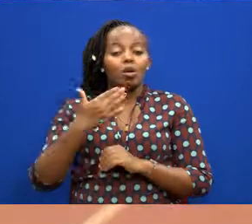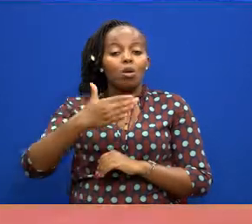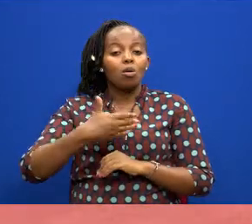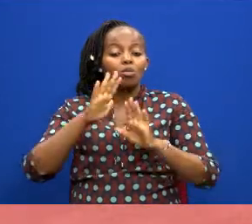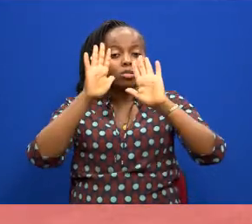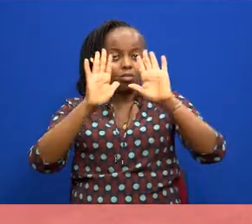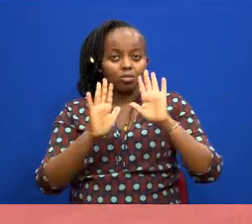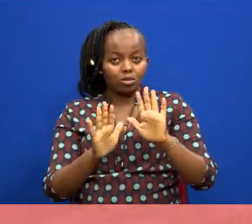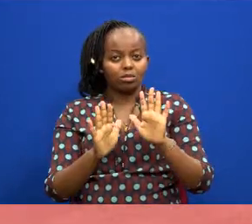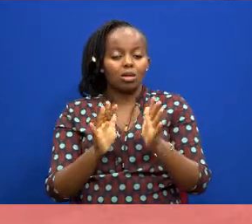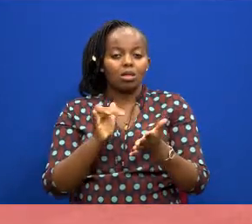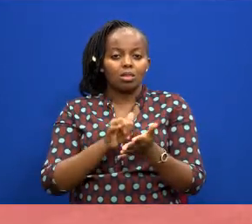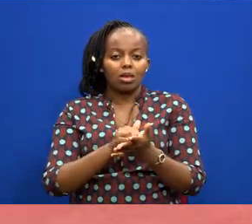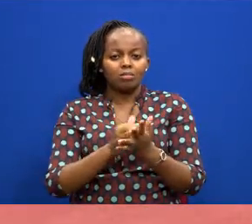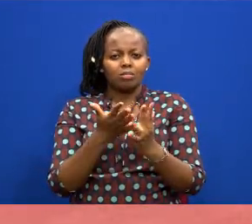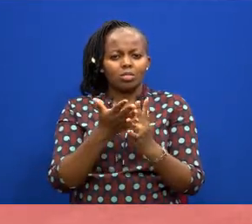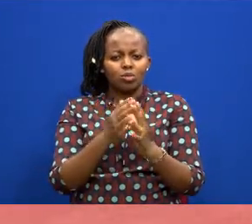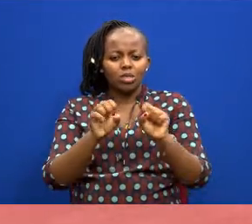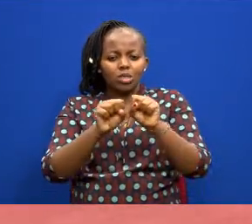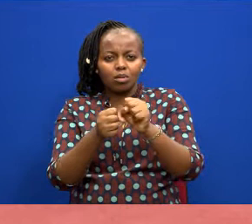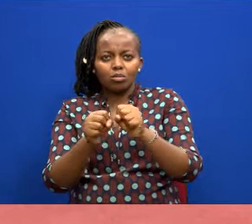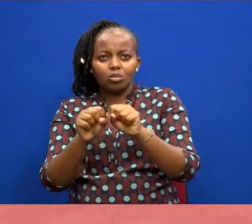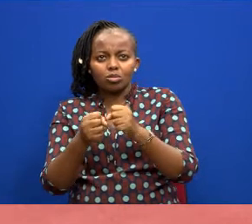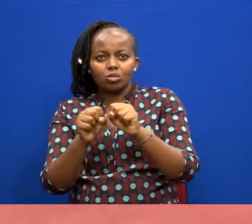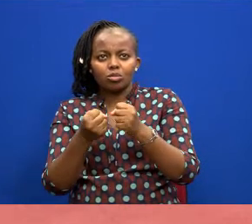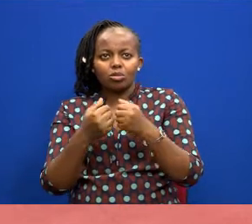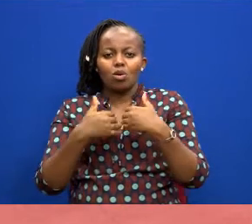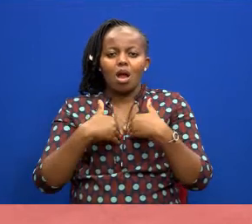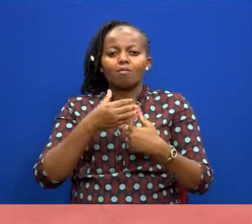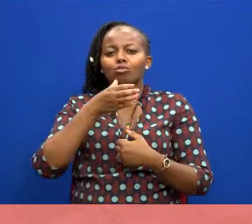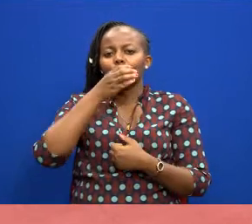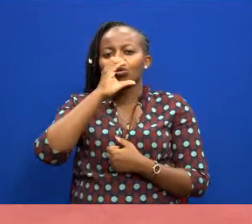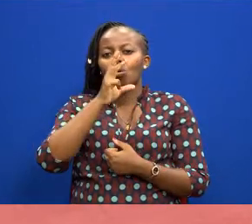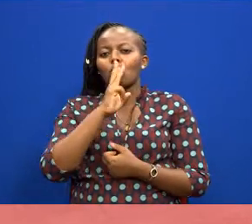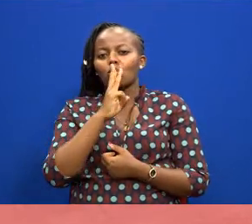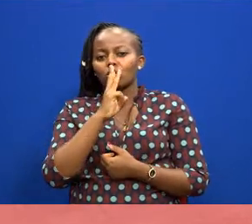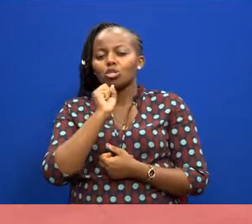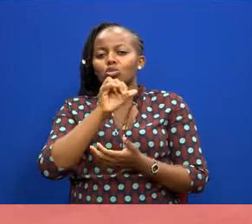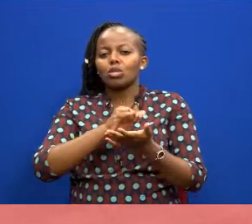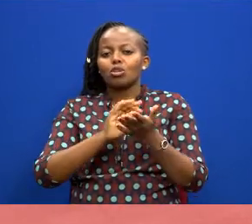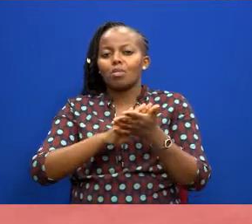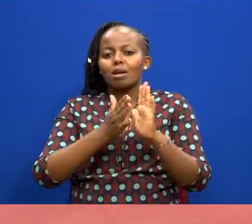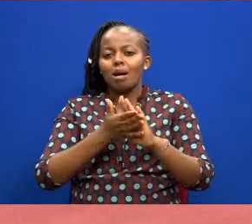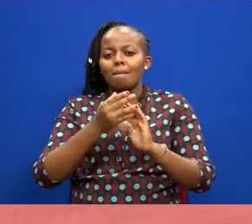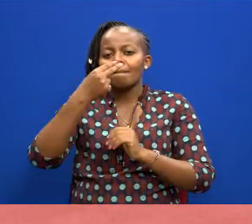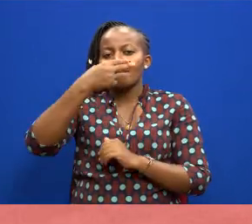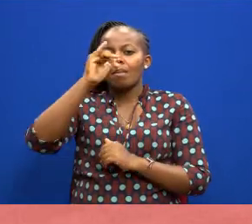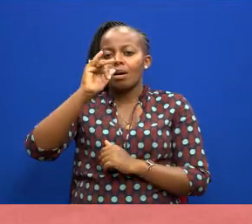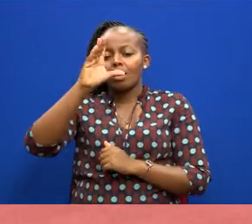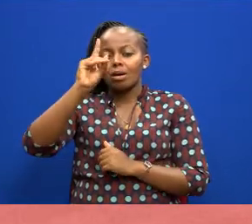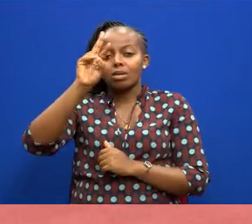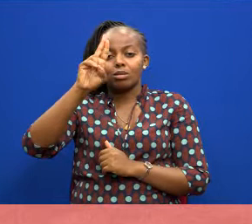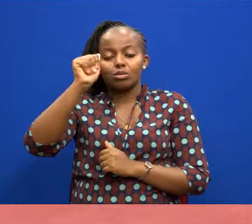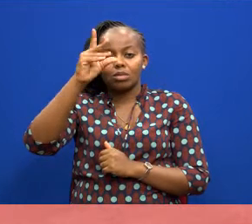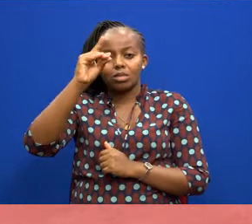It's always important that in between breaks you have a sip of water to keep you rehydrated. We're going to move